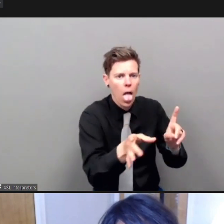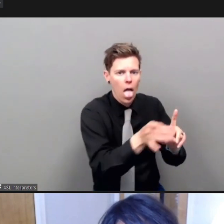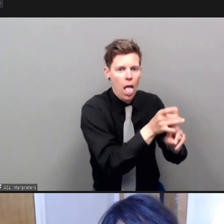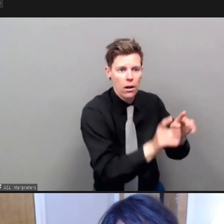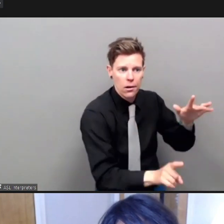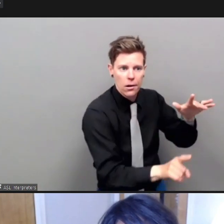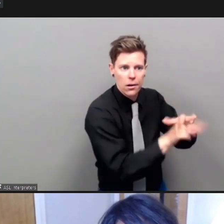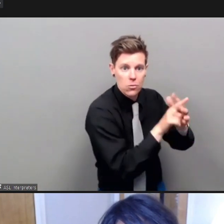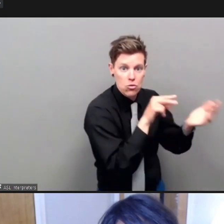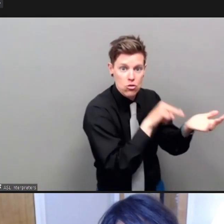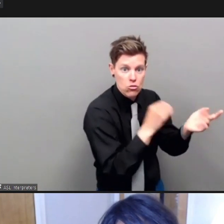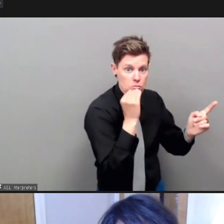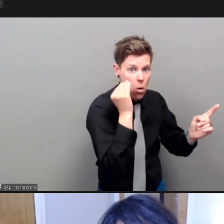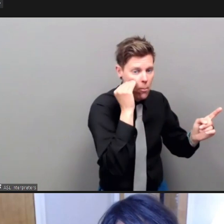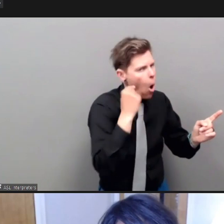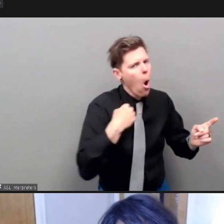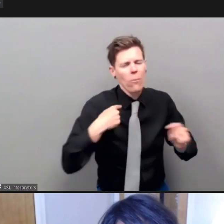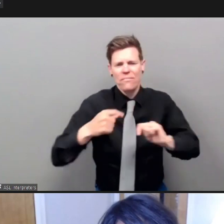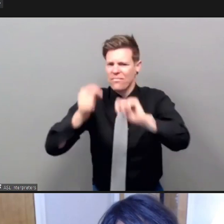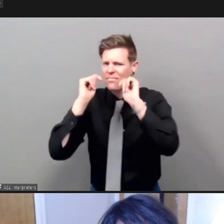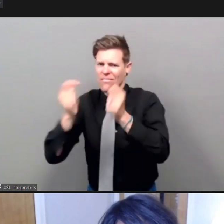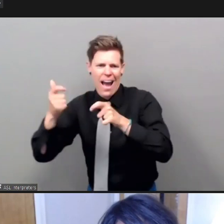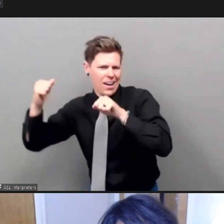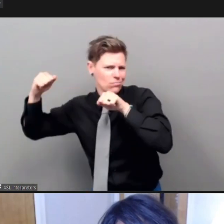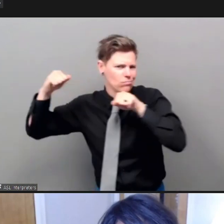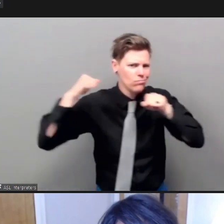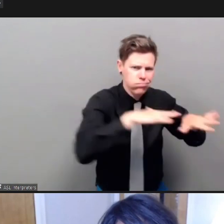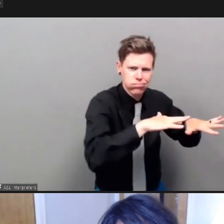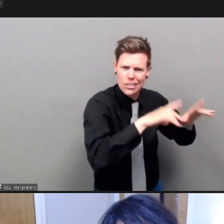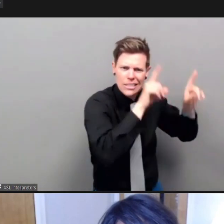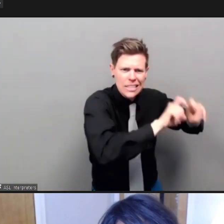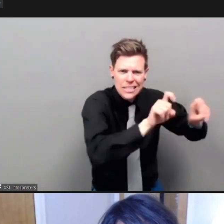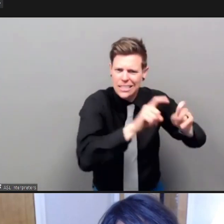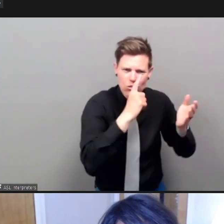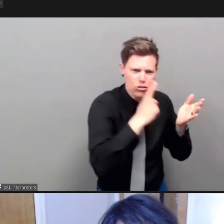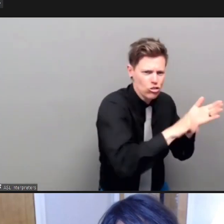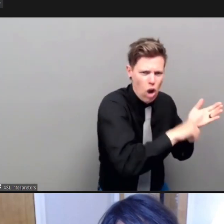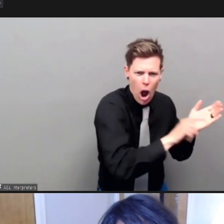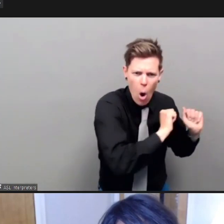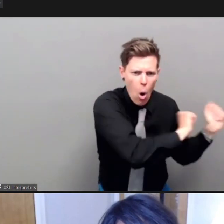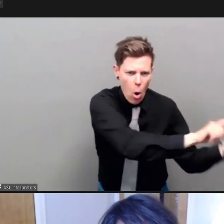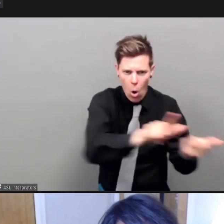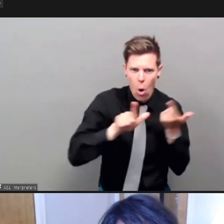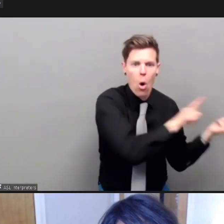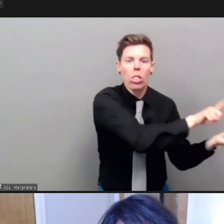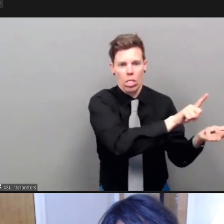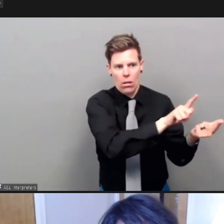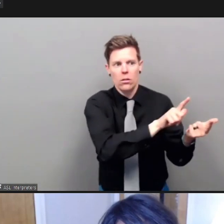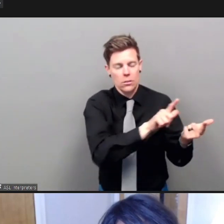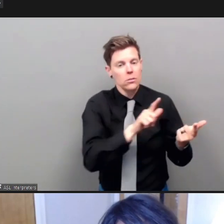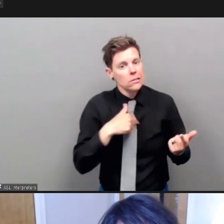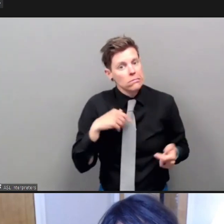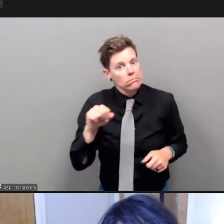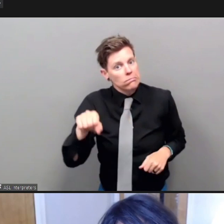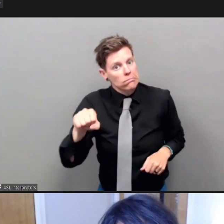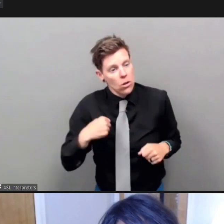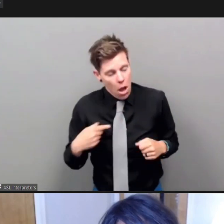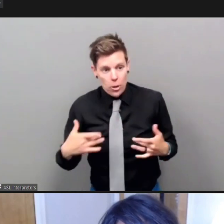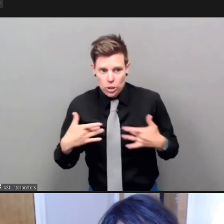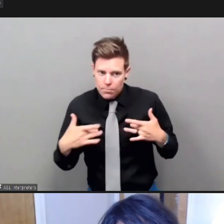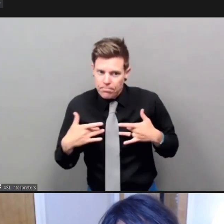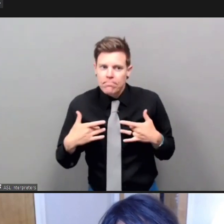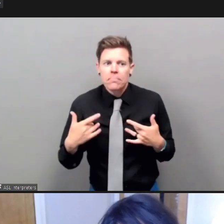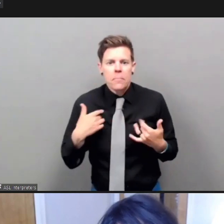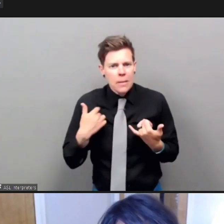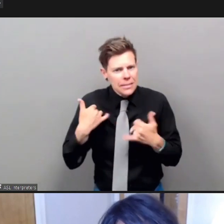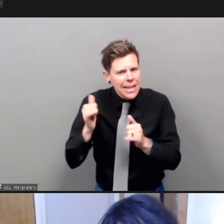test everybody. So that's really the approach we're taking. We're concerned too. We still get the daily report on that we look at